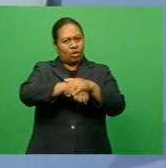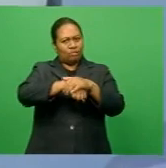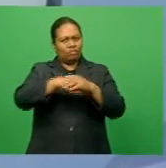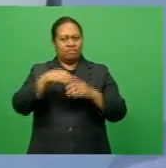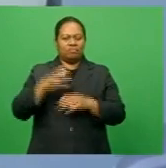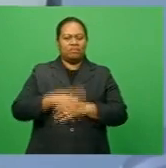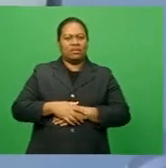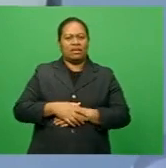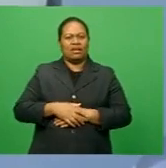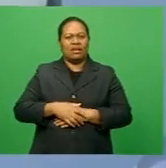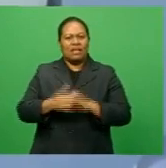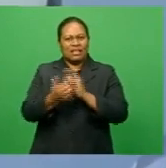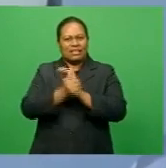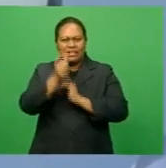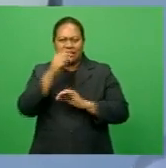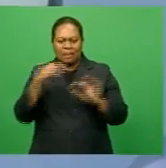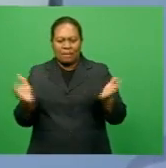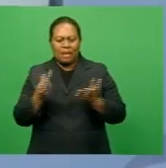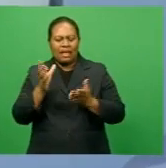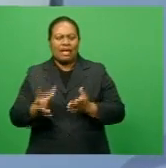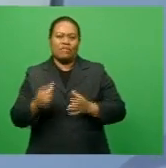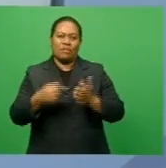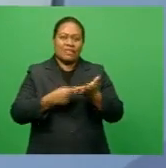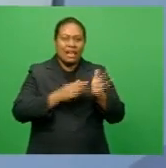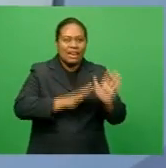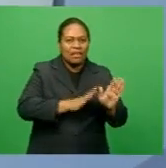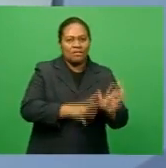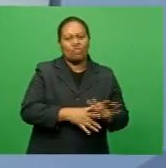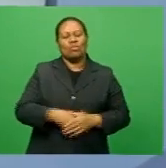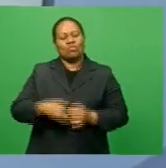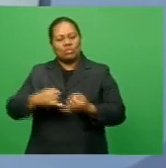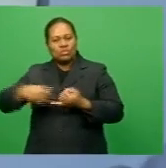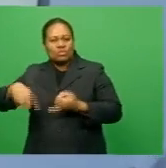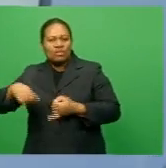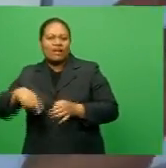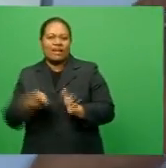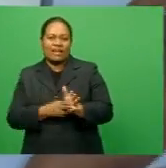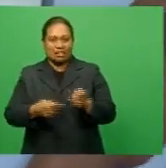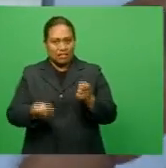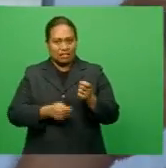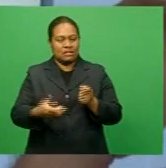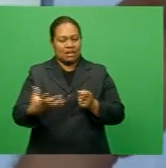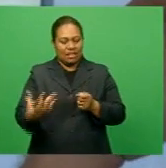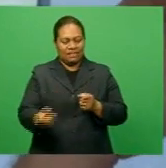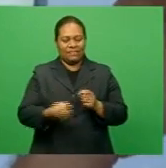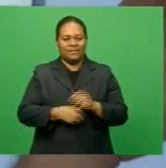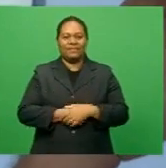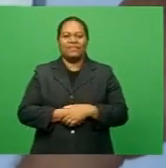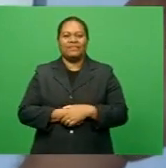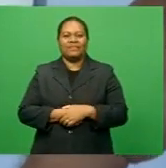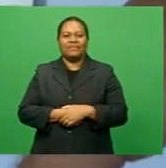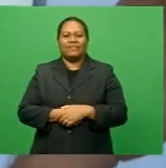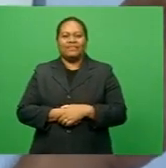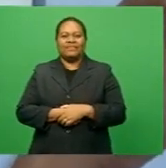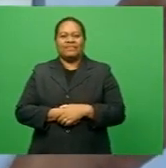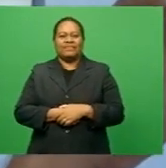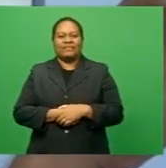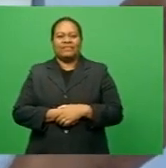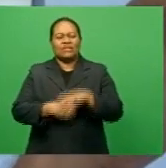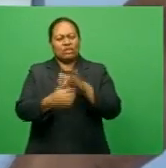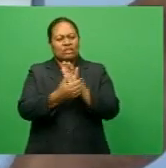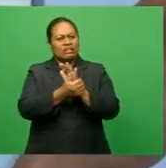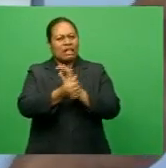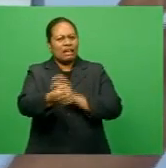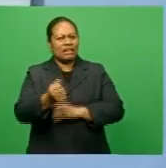Cup, Neitasiri, Televu and Suba. So the talent ID